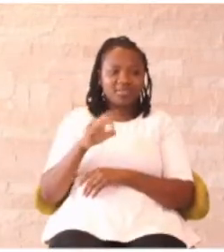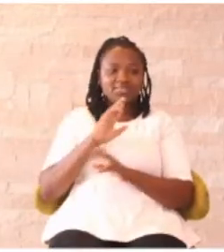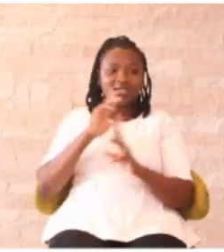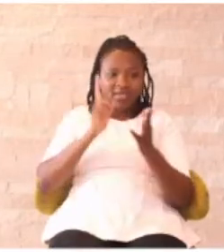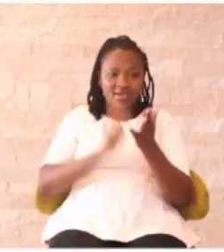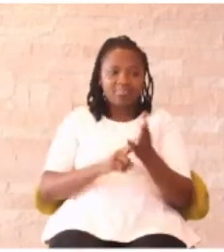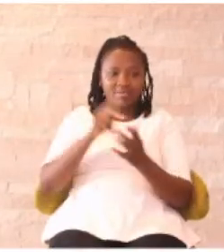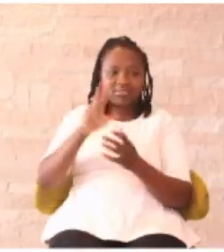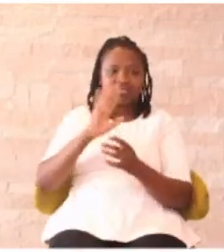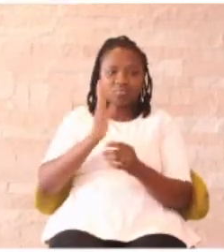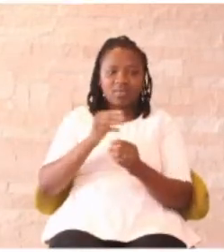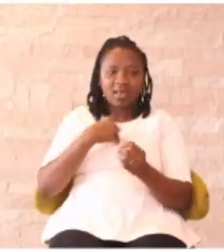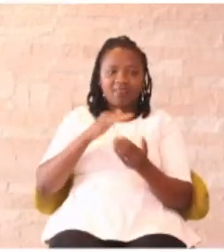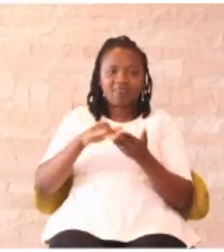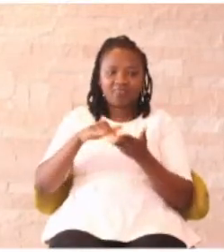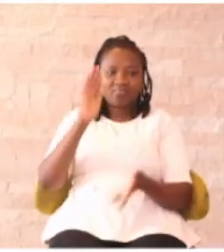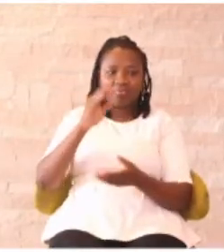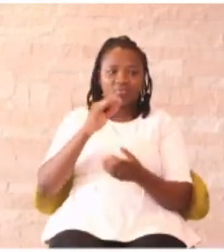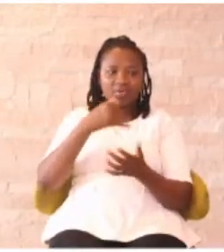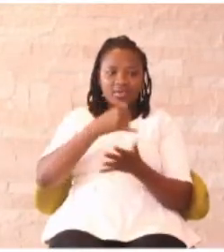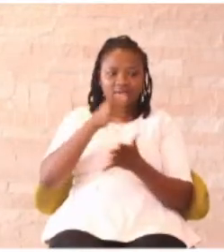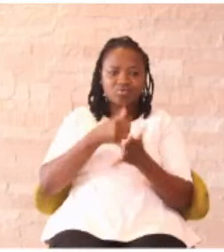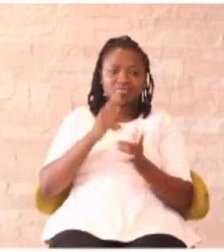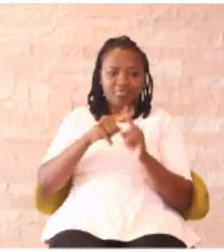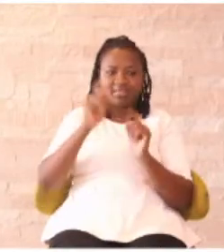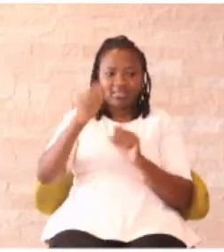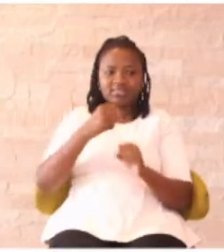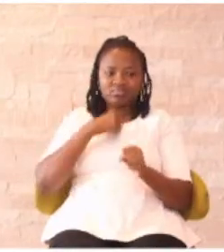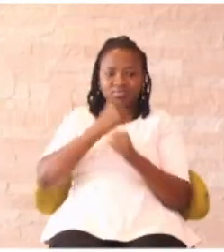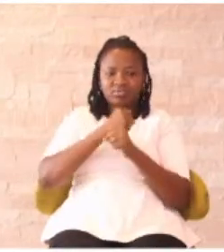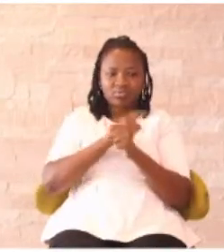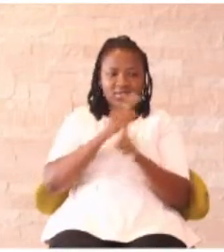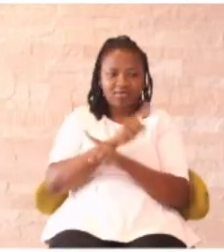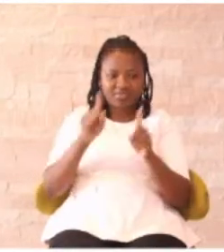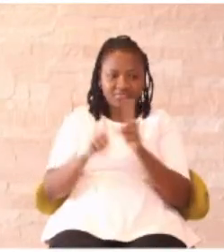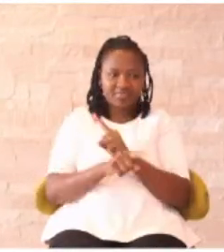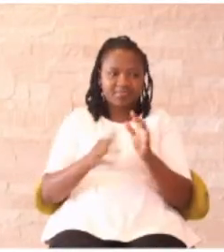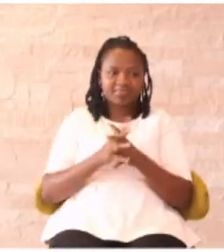reporting will be more inclusive, but we're doing all that. Thank you.